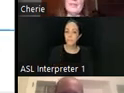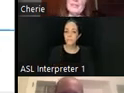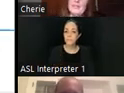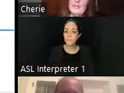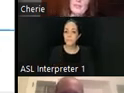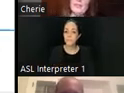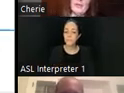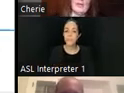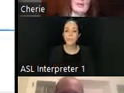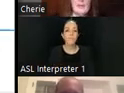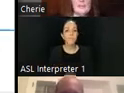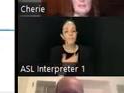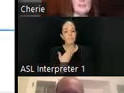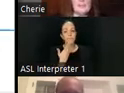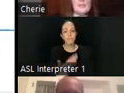Yes, thank you.